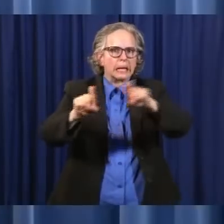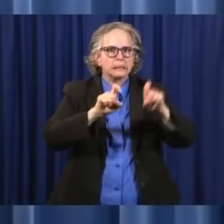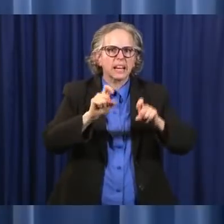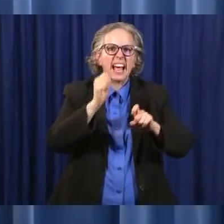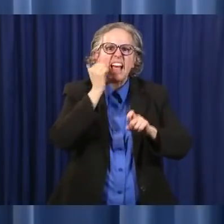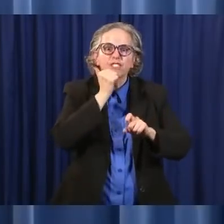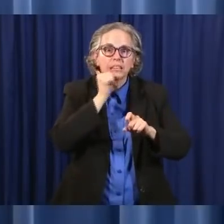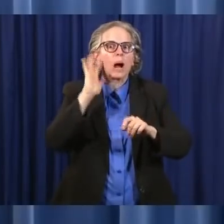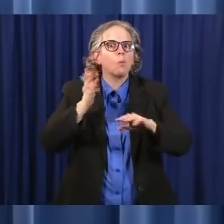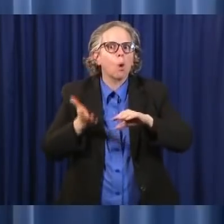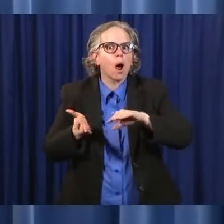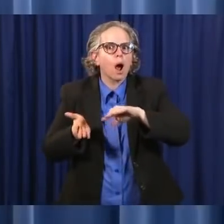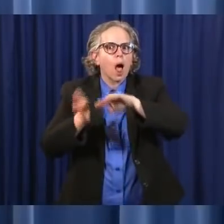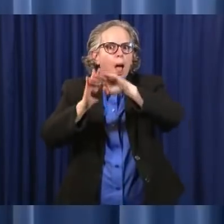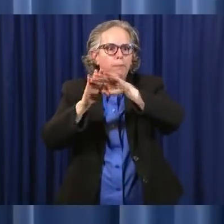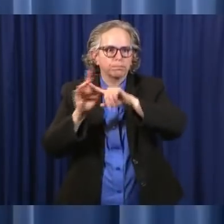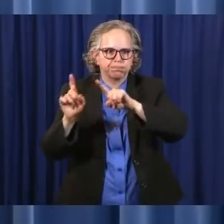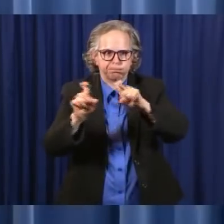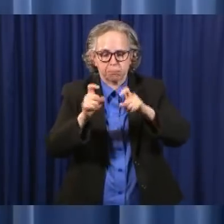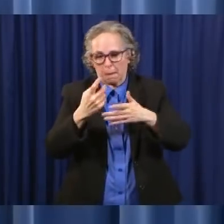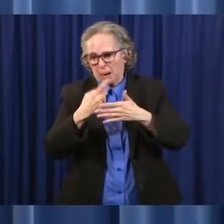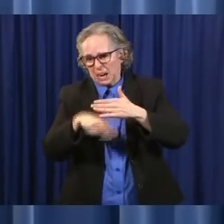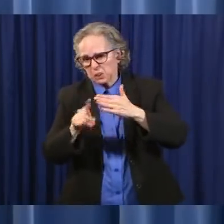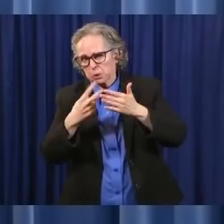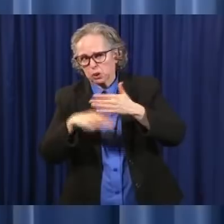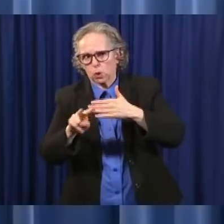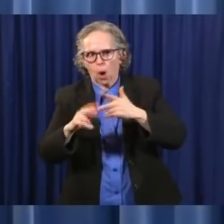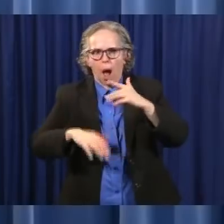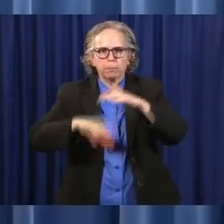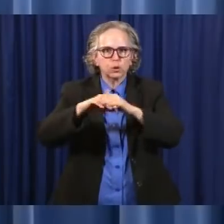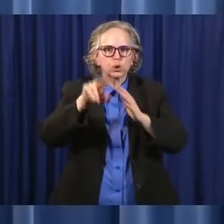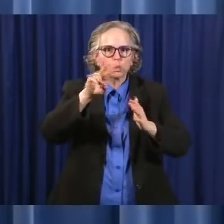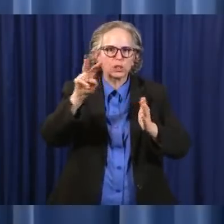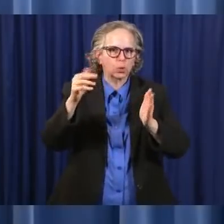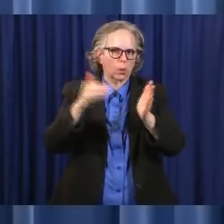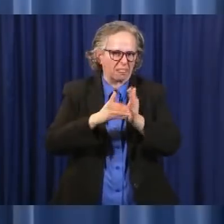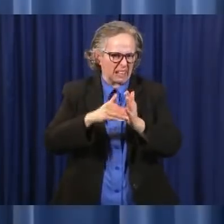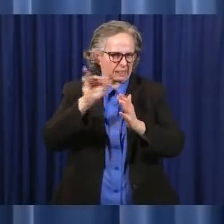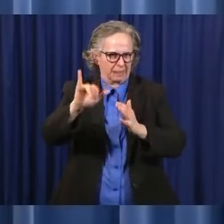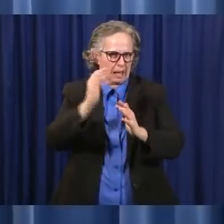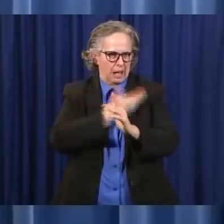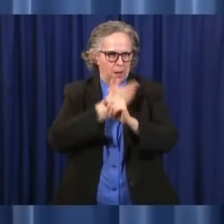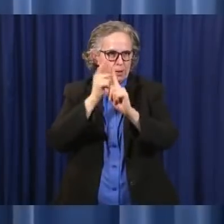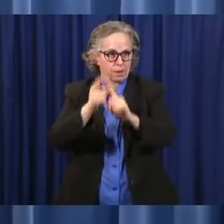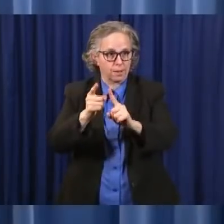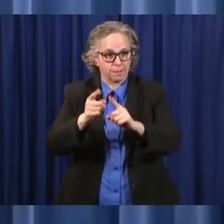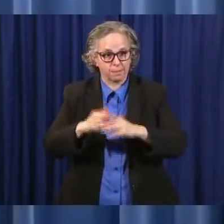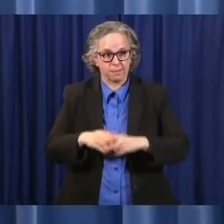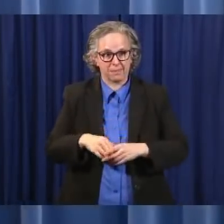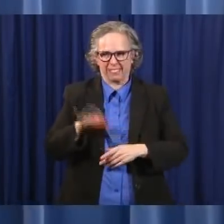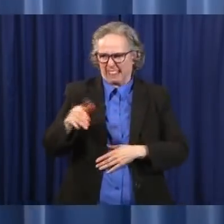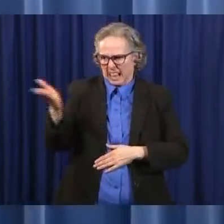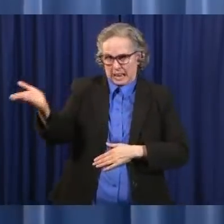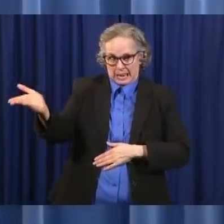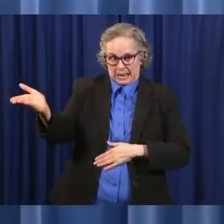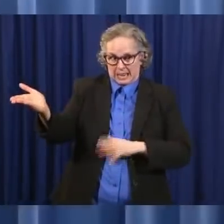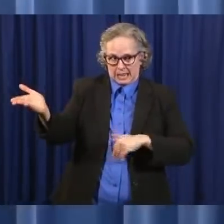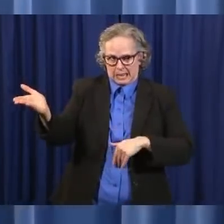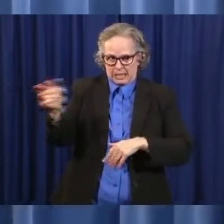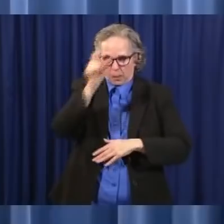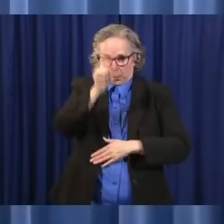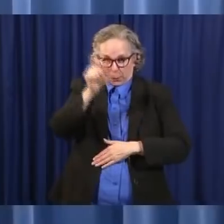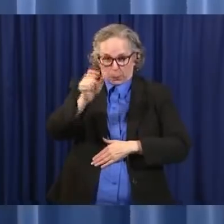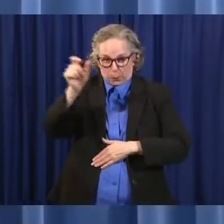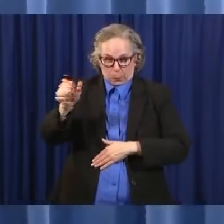at 22,000. This is a chart that kind of shows